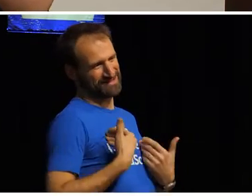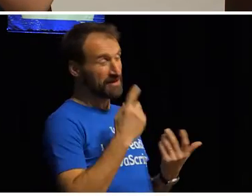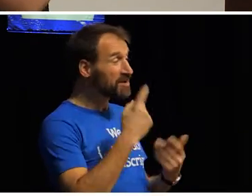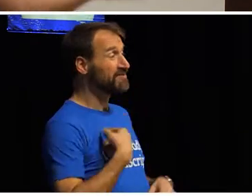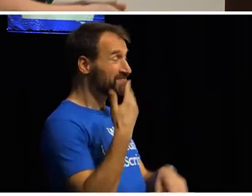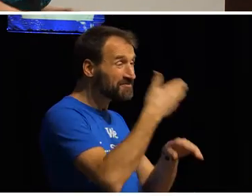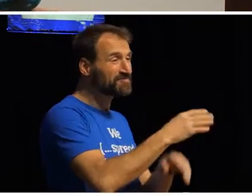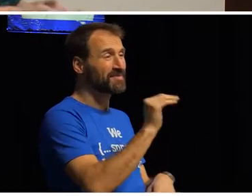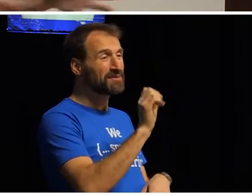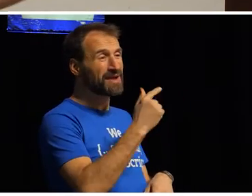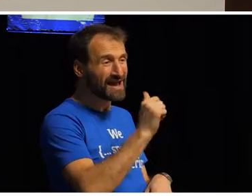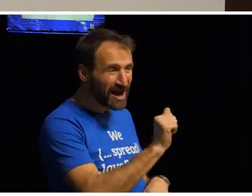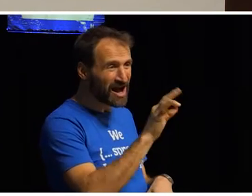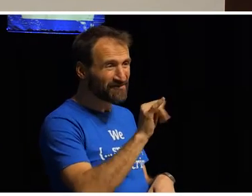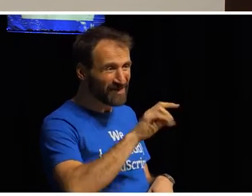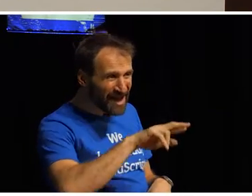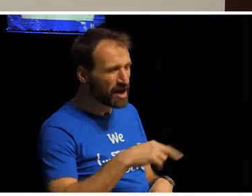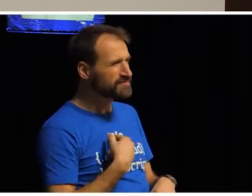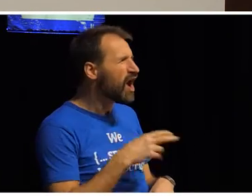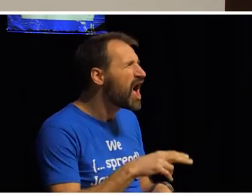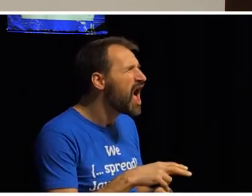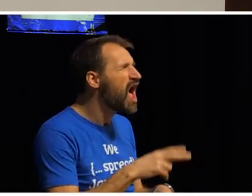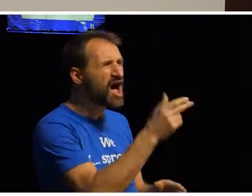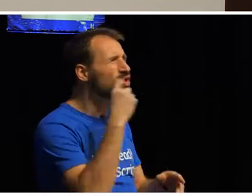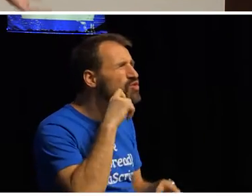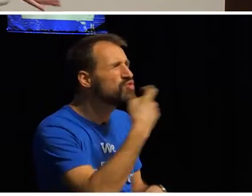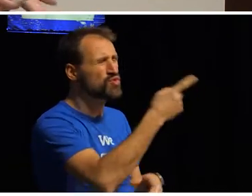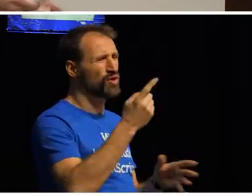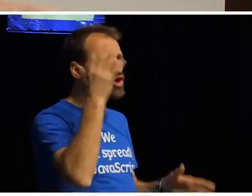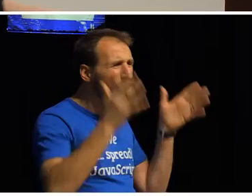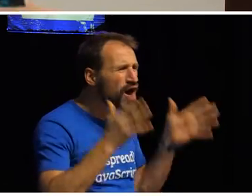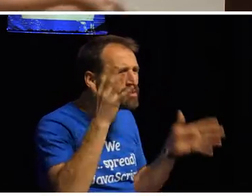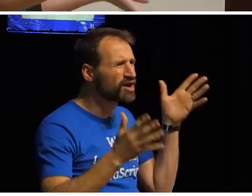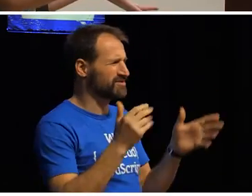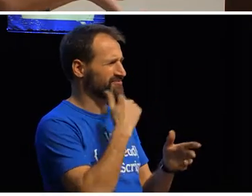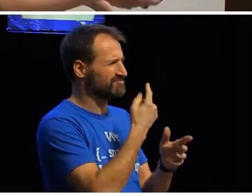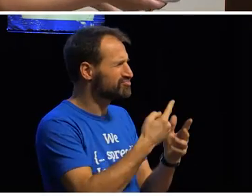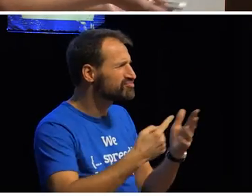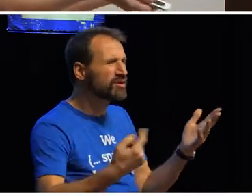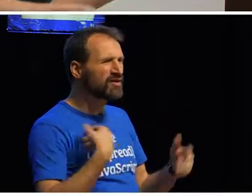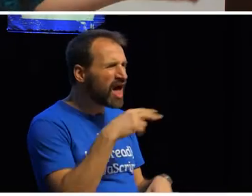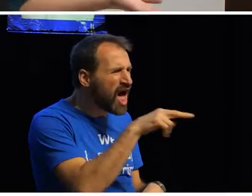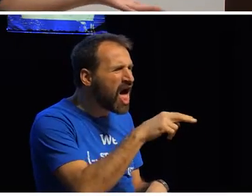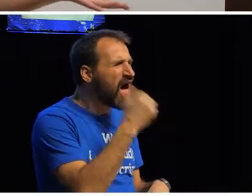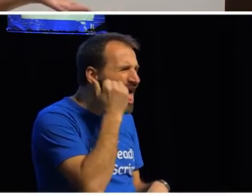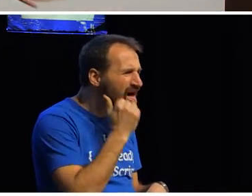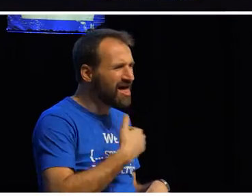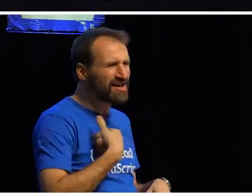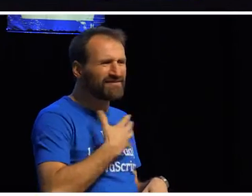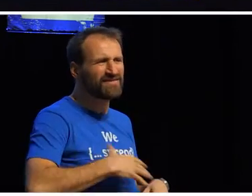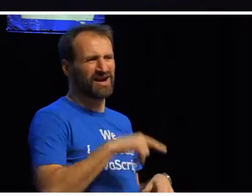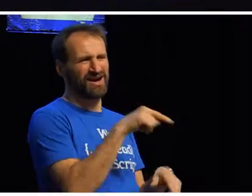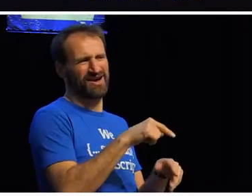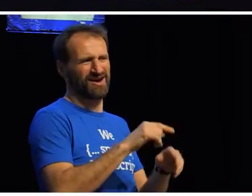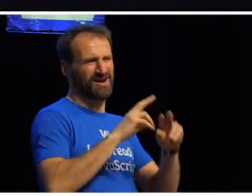you know, those robots and mechanics, and you know, I really wanted to do something. And especially when I see things like this, it doesn't